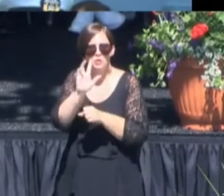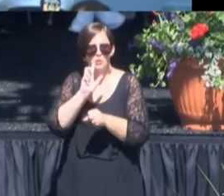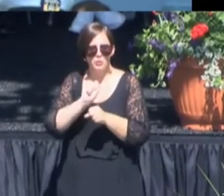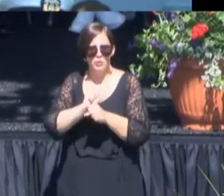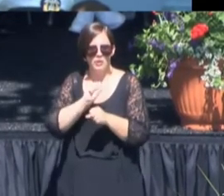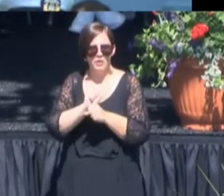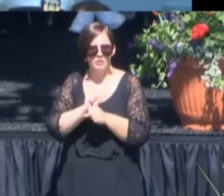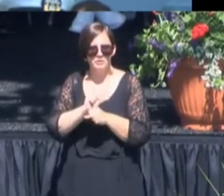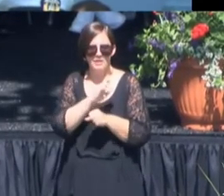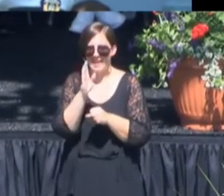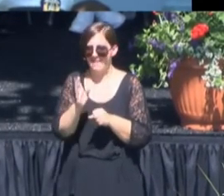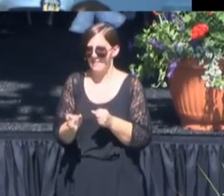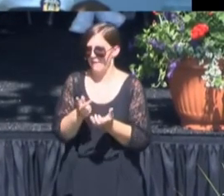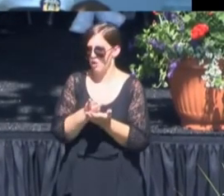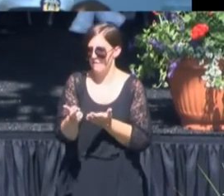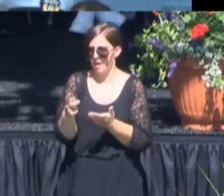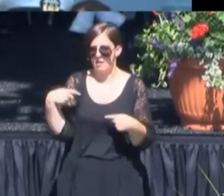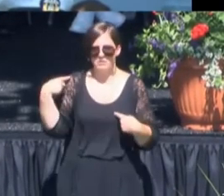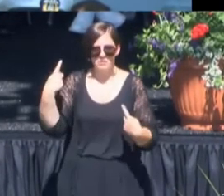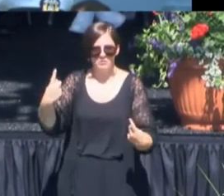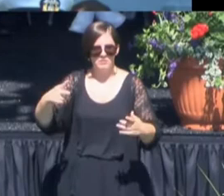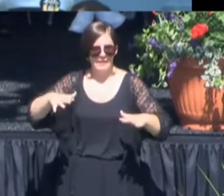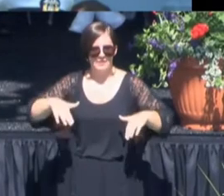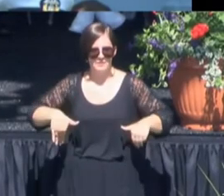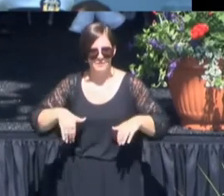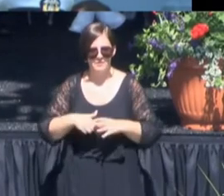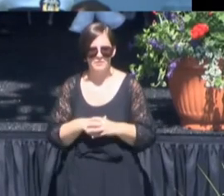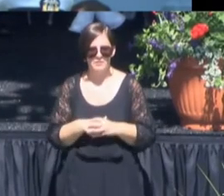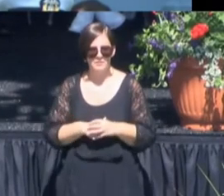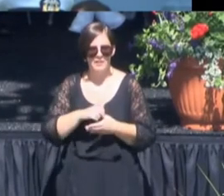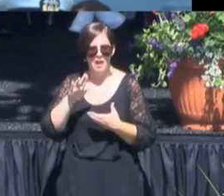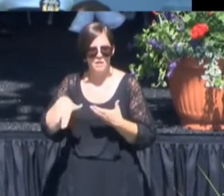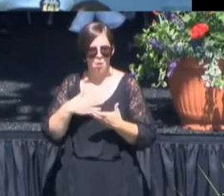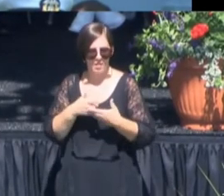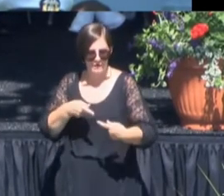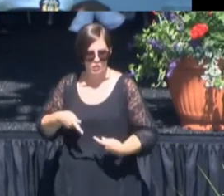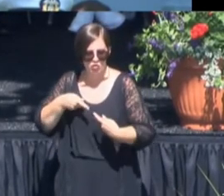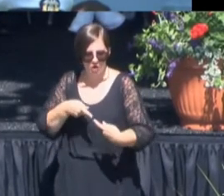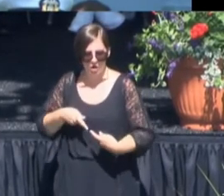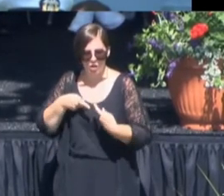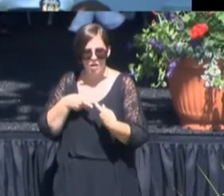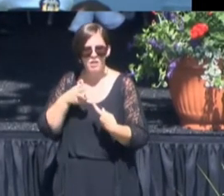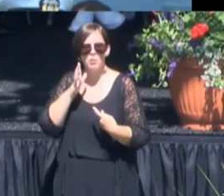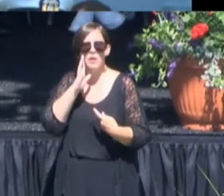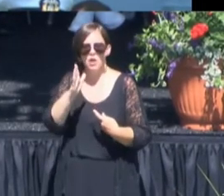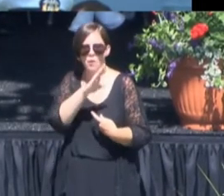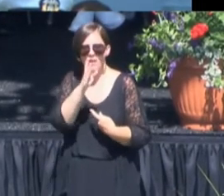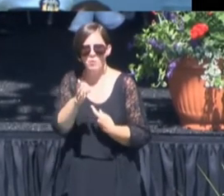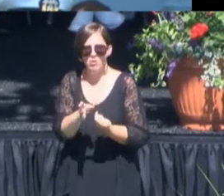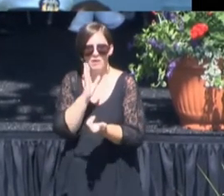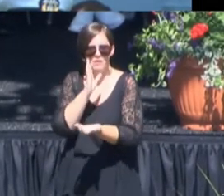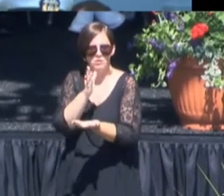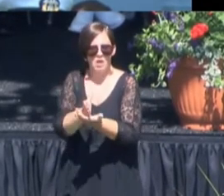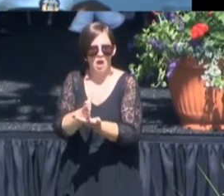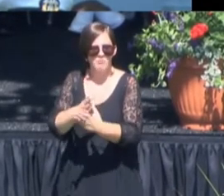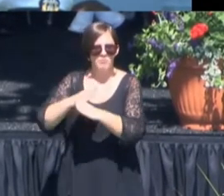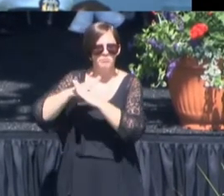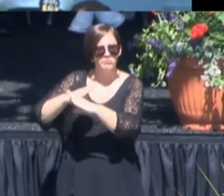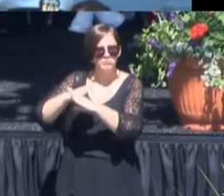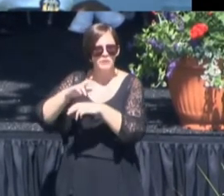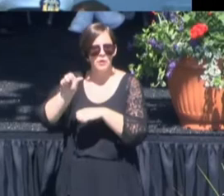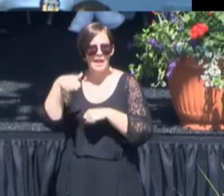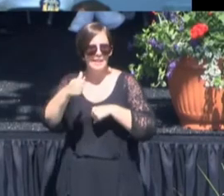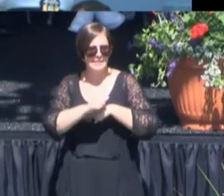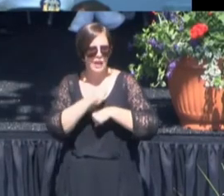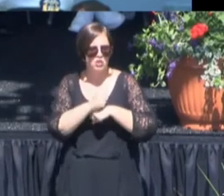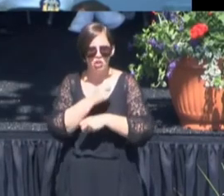They have never failed us yet. And in all the struggle yet to come, we know that they will never be deterred by any danger,